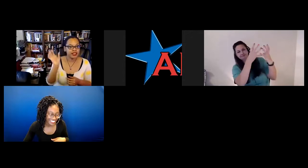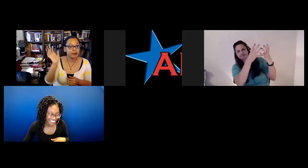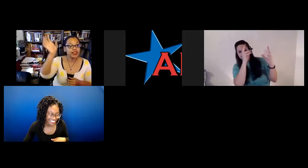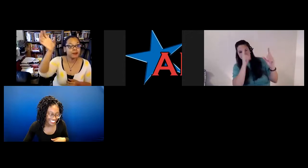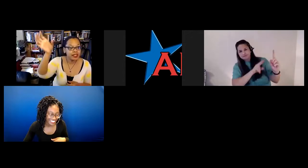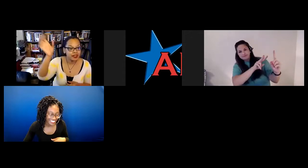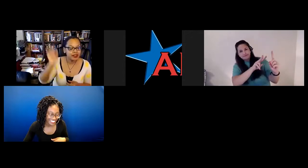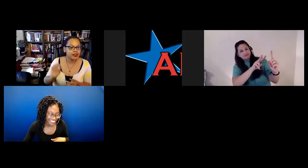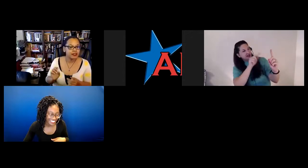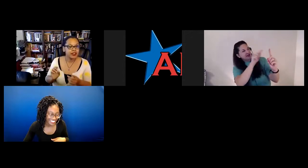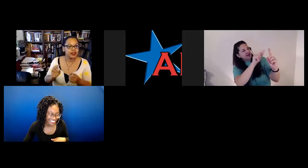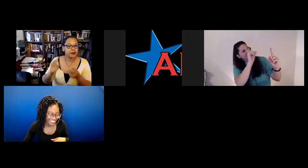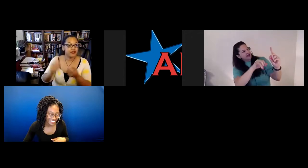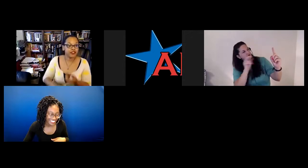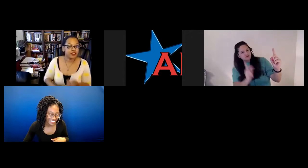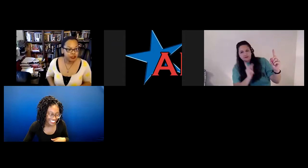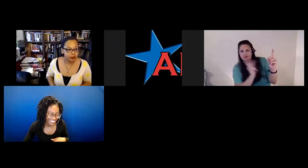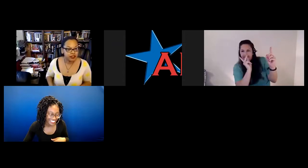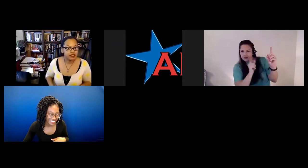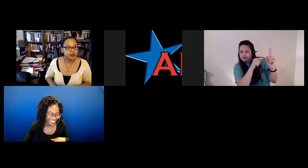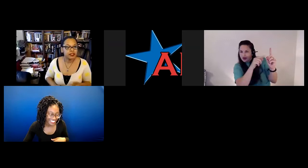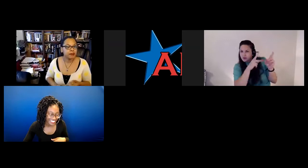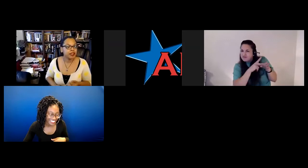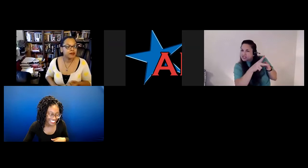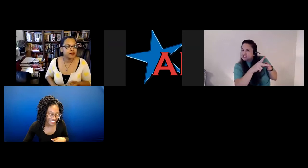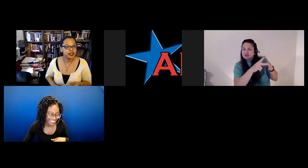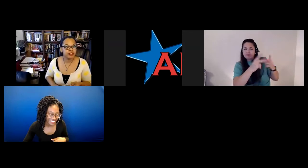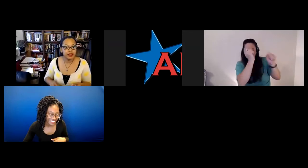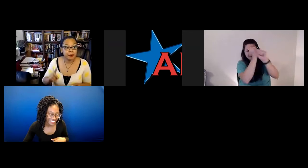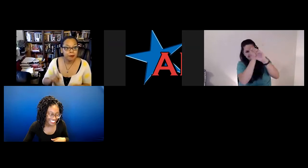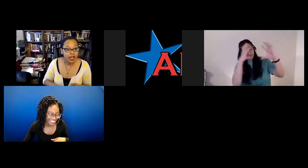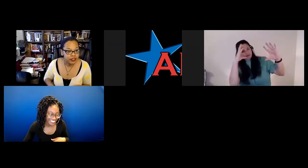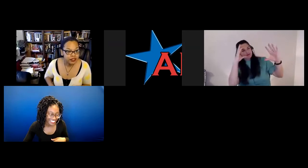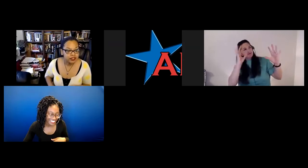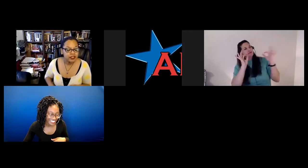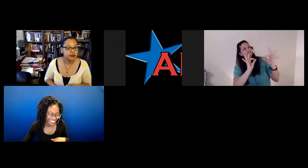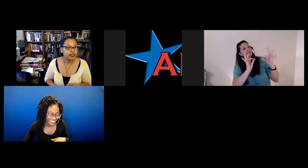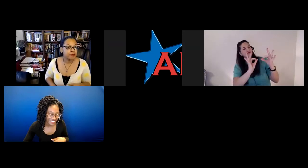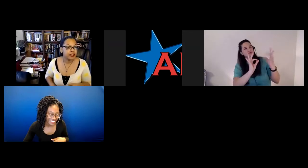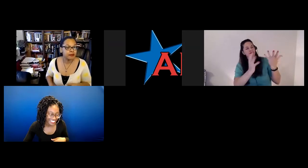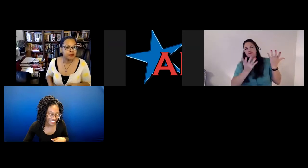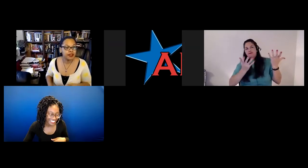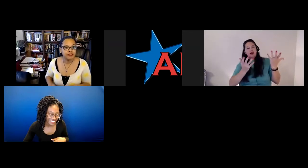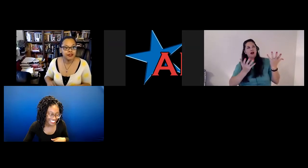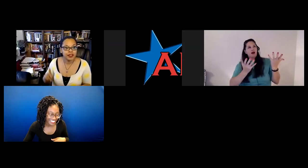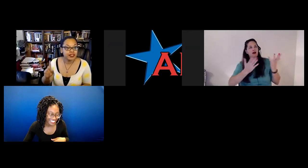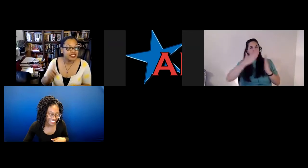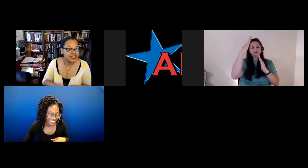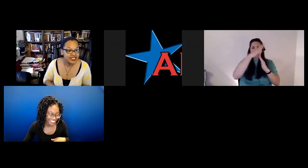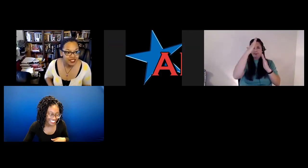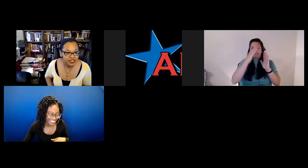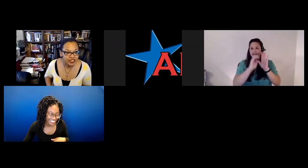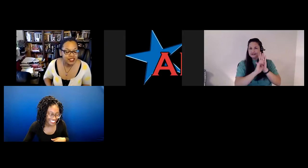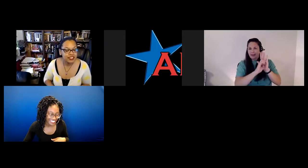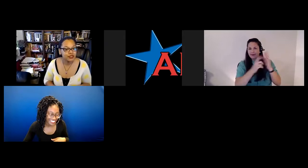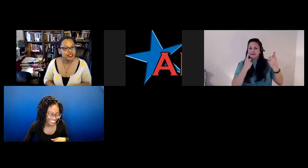the epitome of professionalism is. This is what the epitome of manners is. This is what the epitome of success